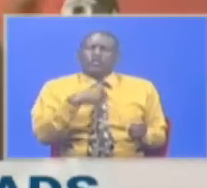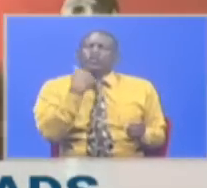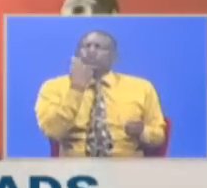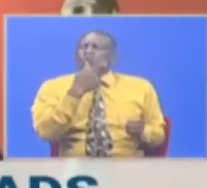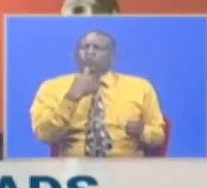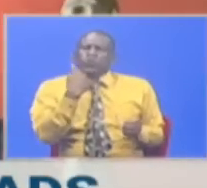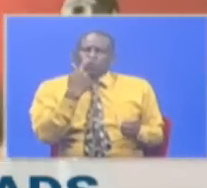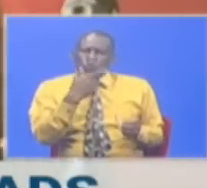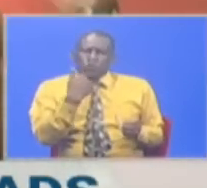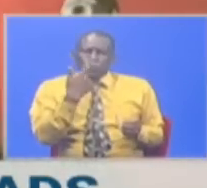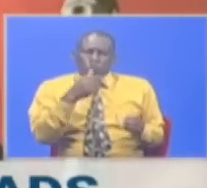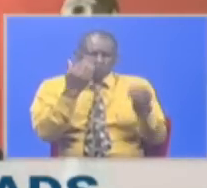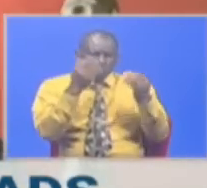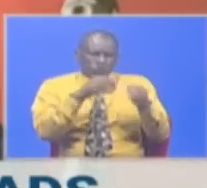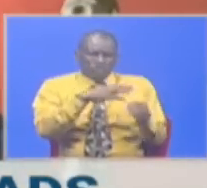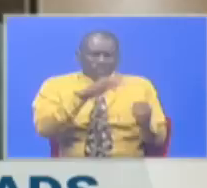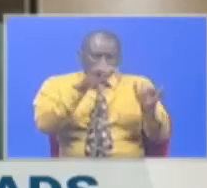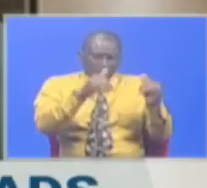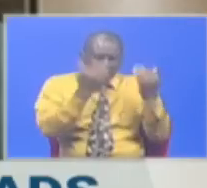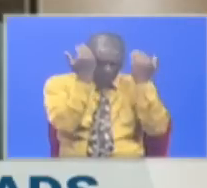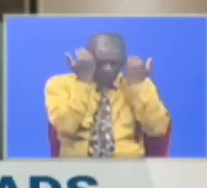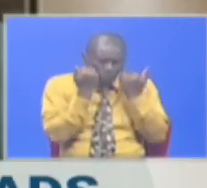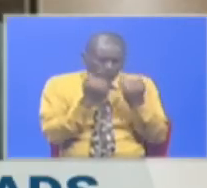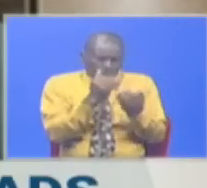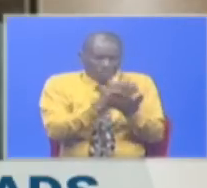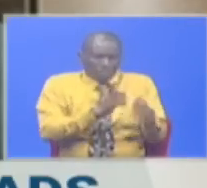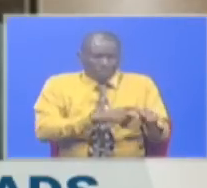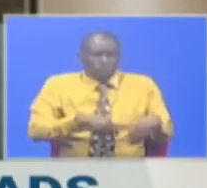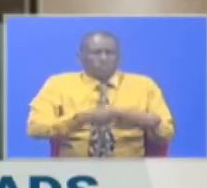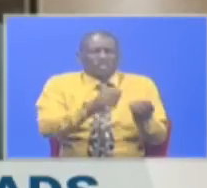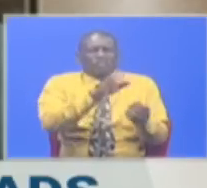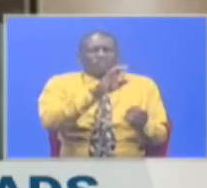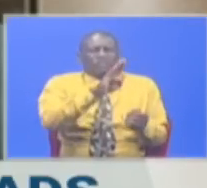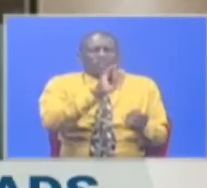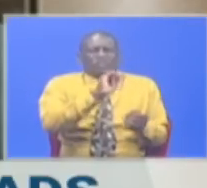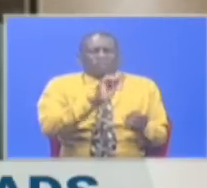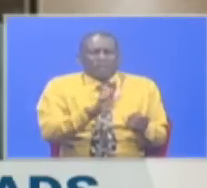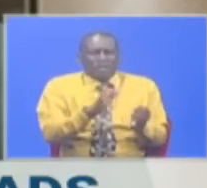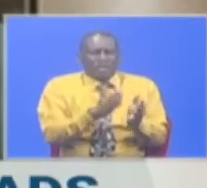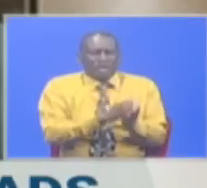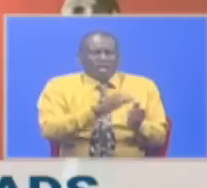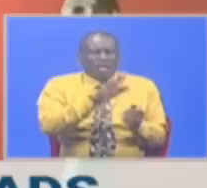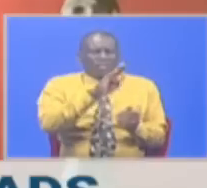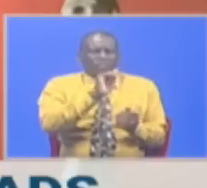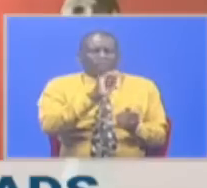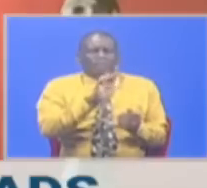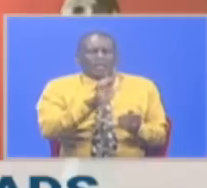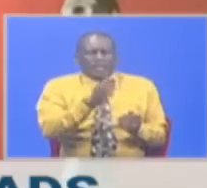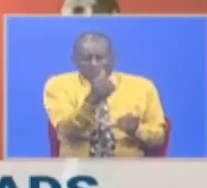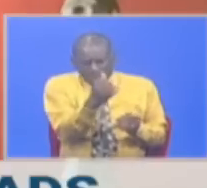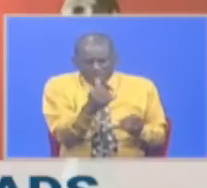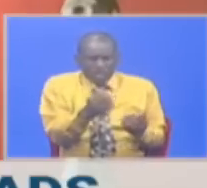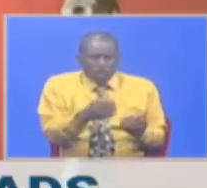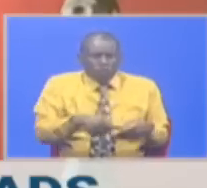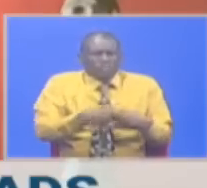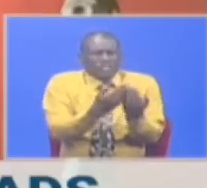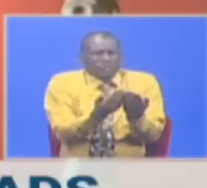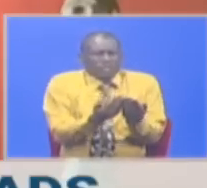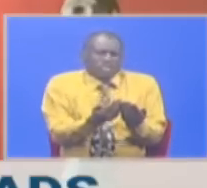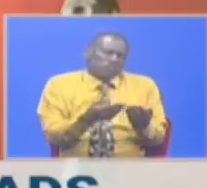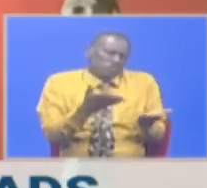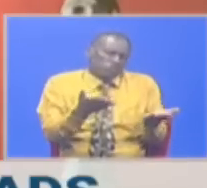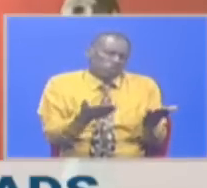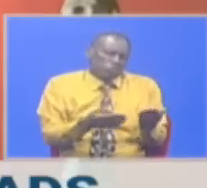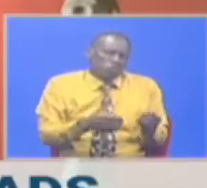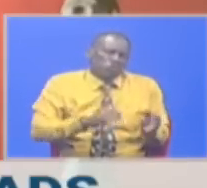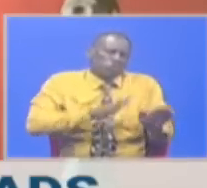in court for a while, was given bail, and even the bail money was put in a way that he could afford it over a period of time. Deposit